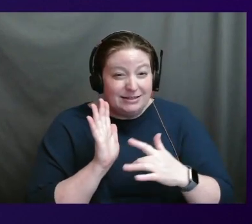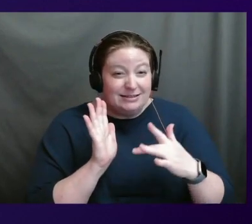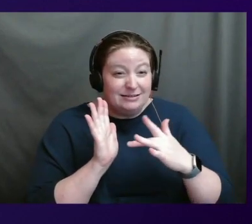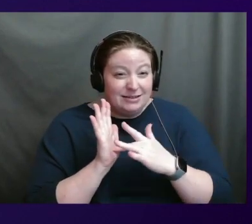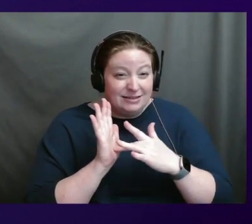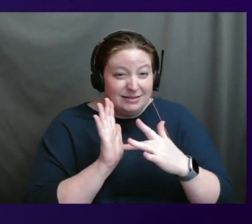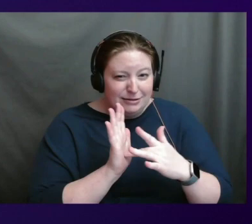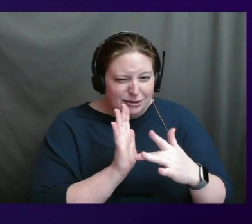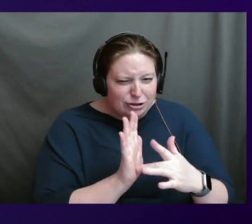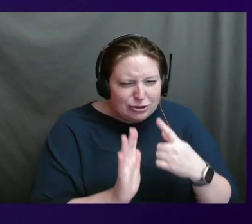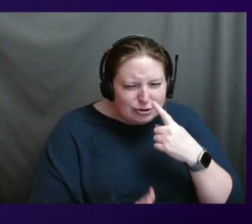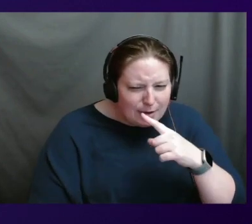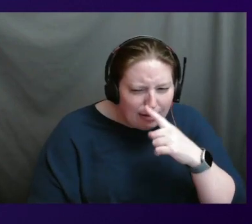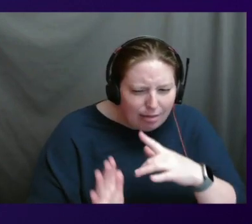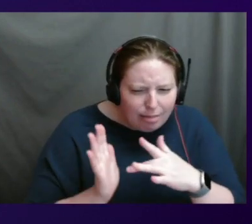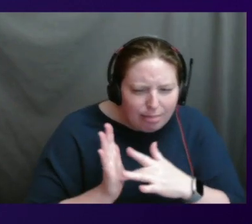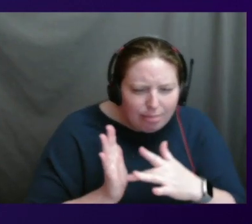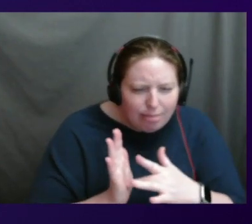me? You got it.